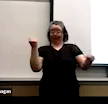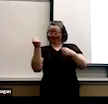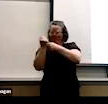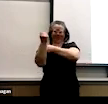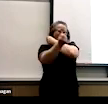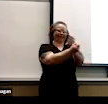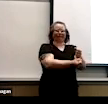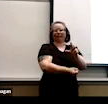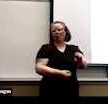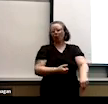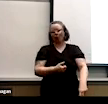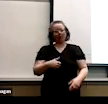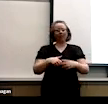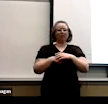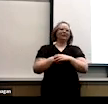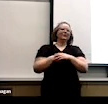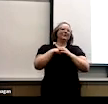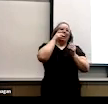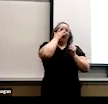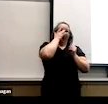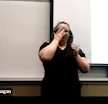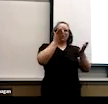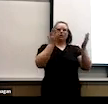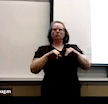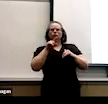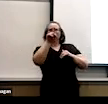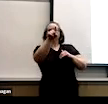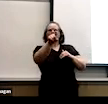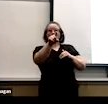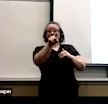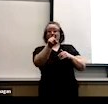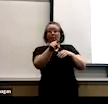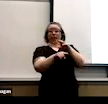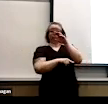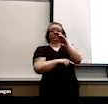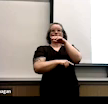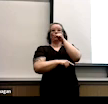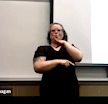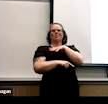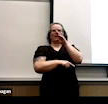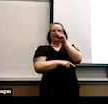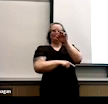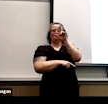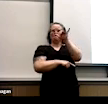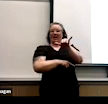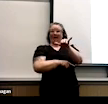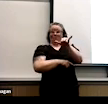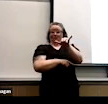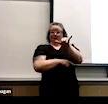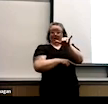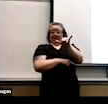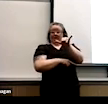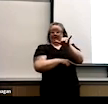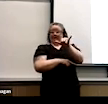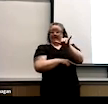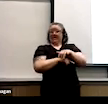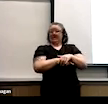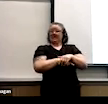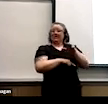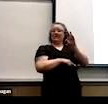clinic. Oh, I didn't know she did. And it doesn't run very often, not as often as it should, but it's great because there is a neurologist,